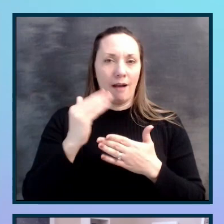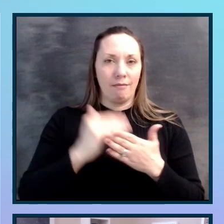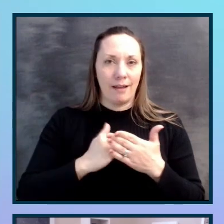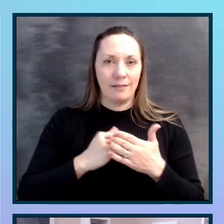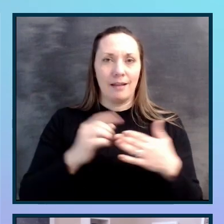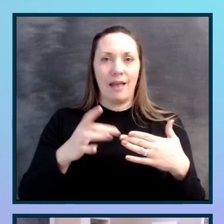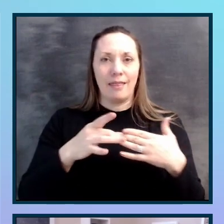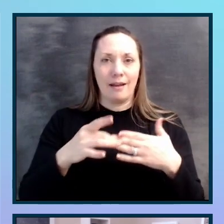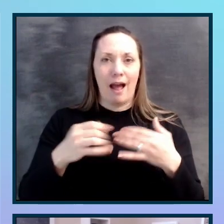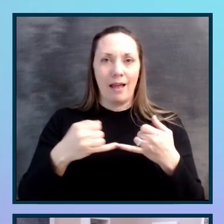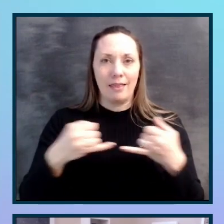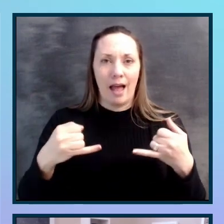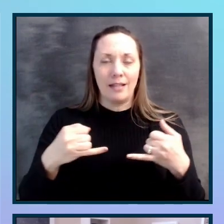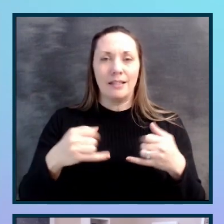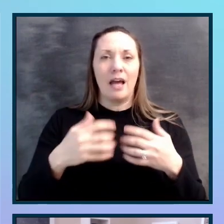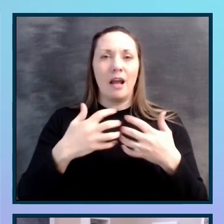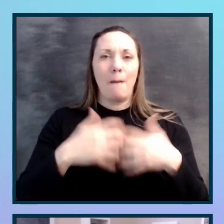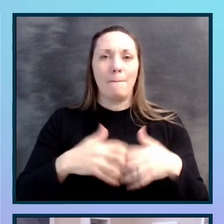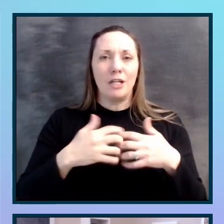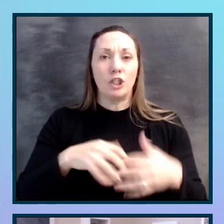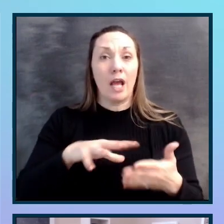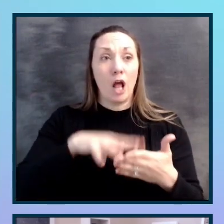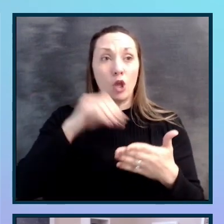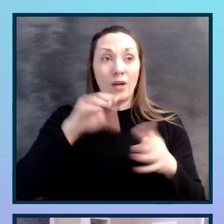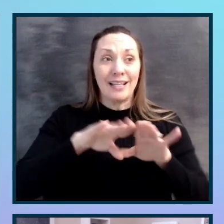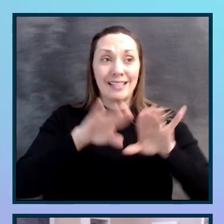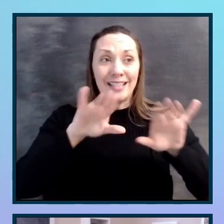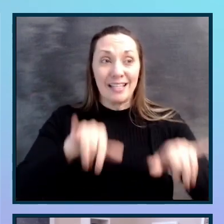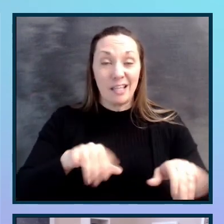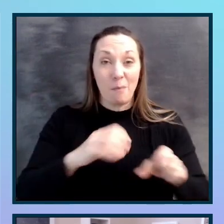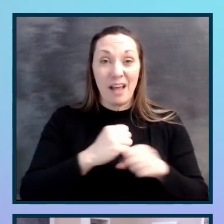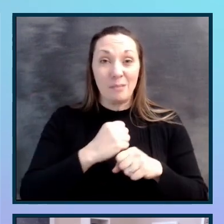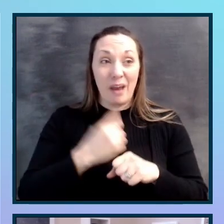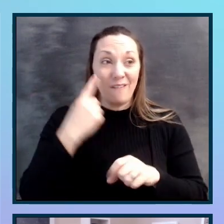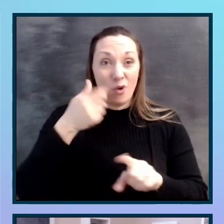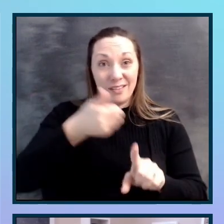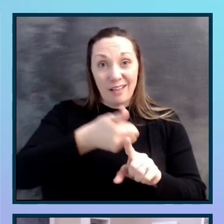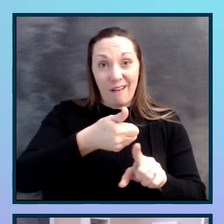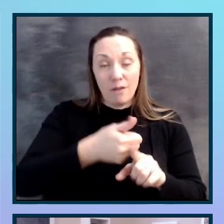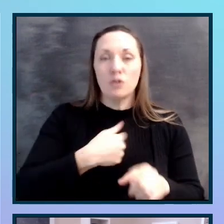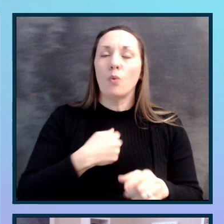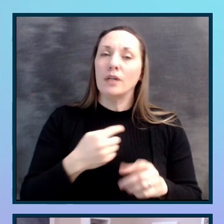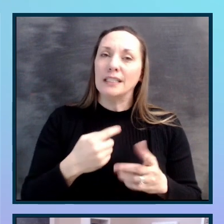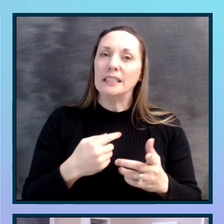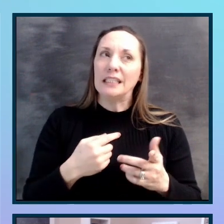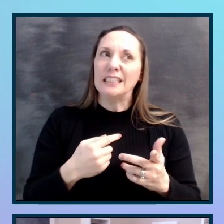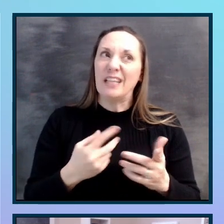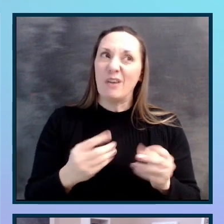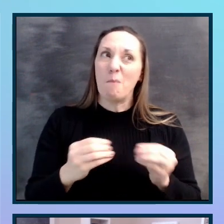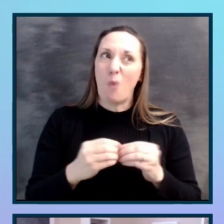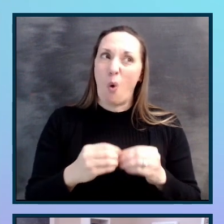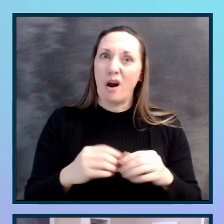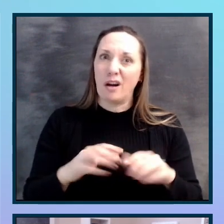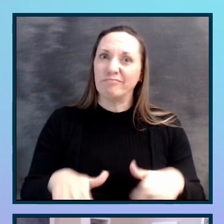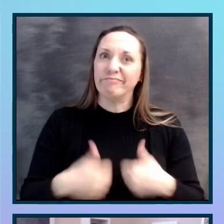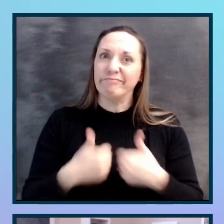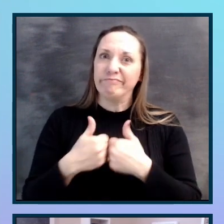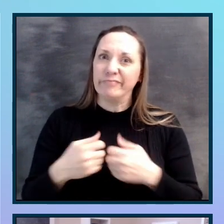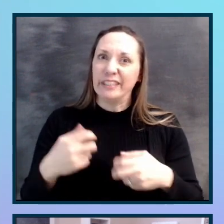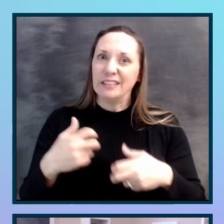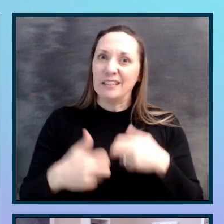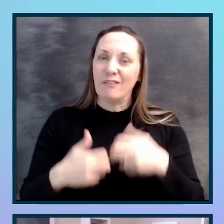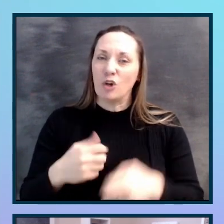machine learning system has created for itself. And so it is even more difficult for us to